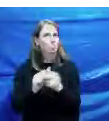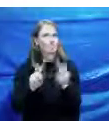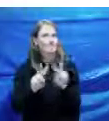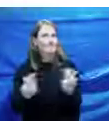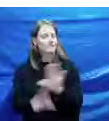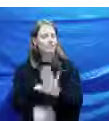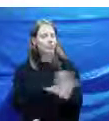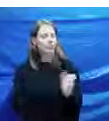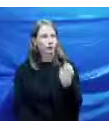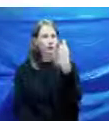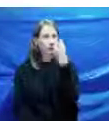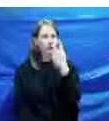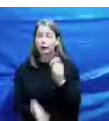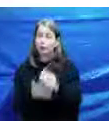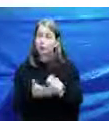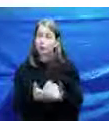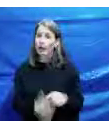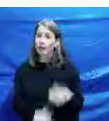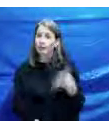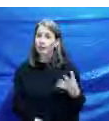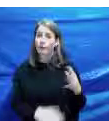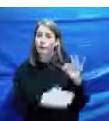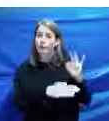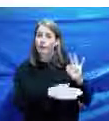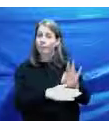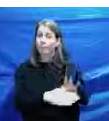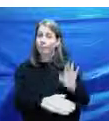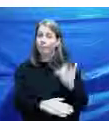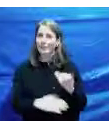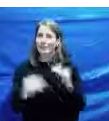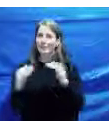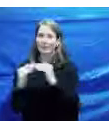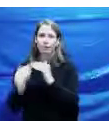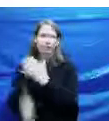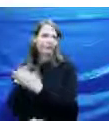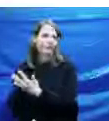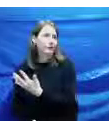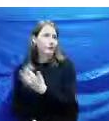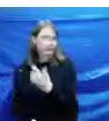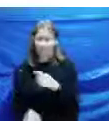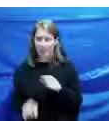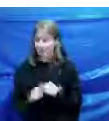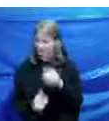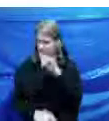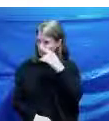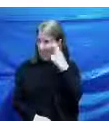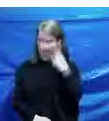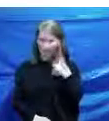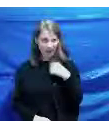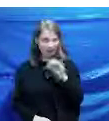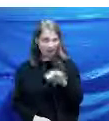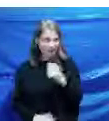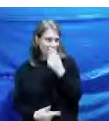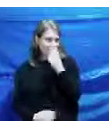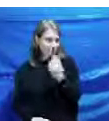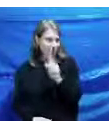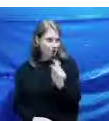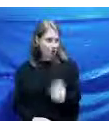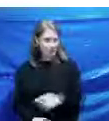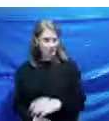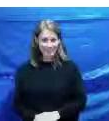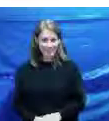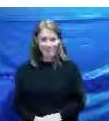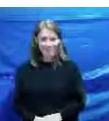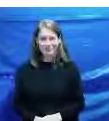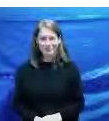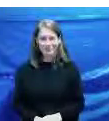five. That's pretty interesting. As a kid, I think that would be a pretty interesting question to answer. Maybe I'm living in the ideal there for a bit. But I think